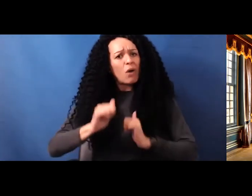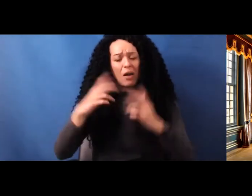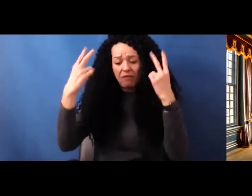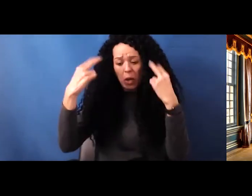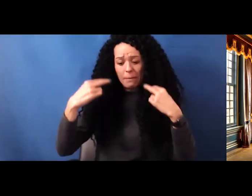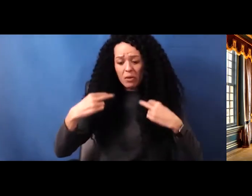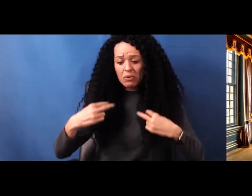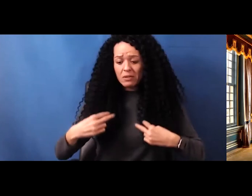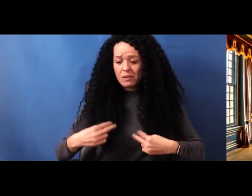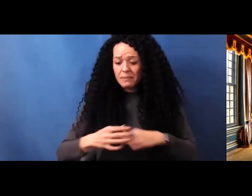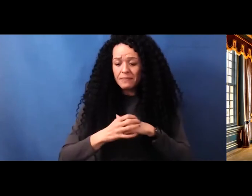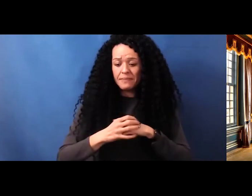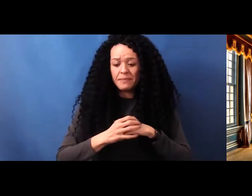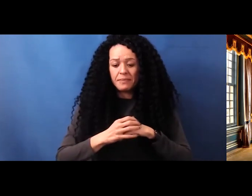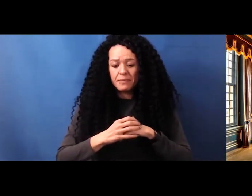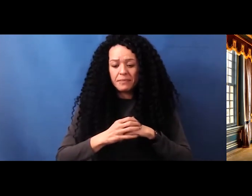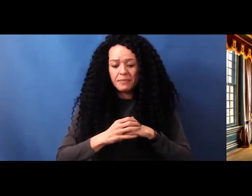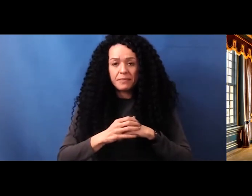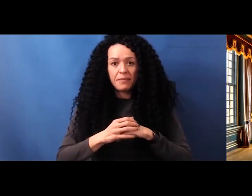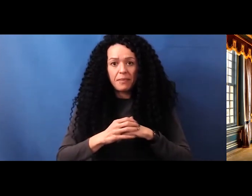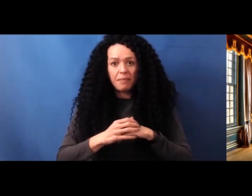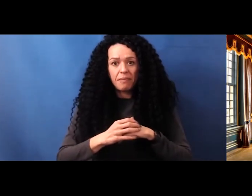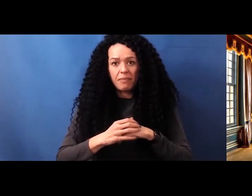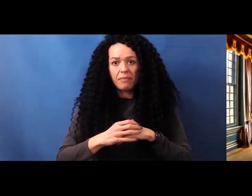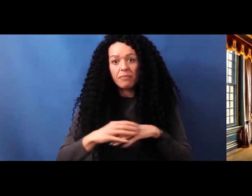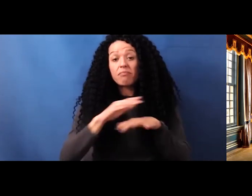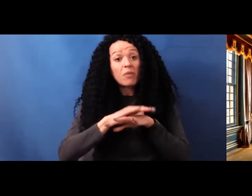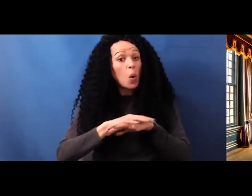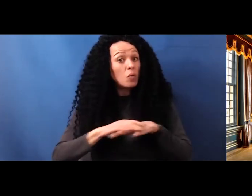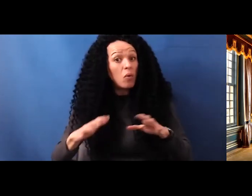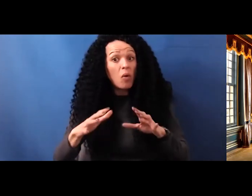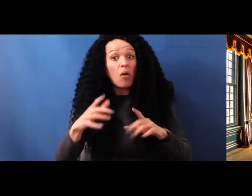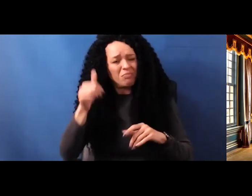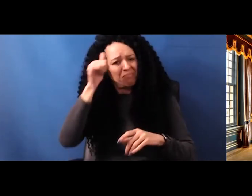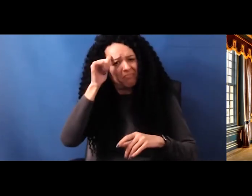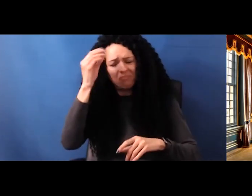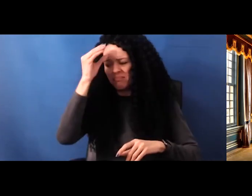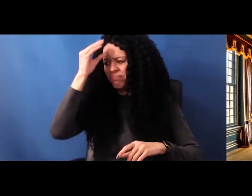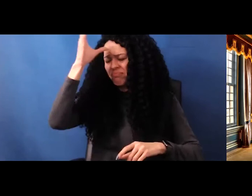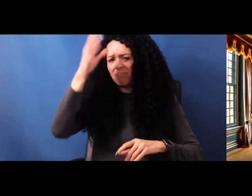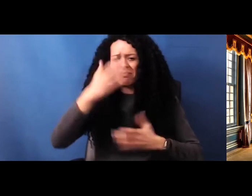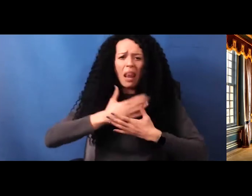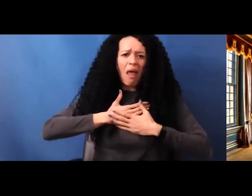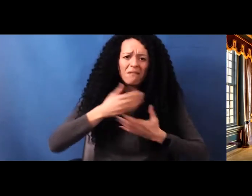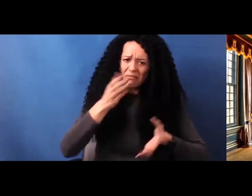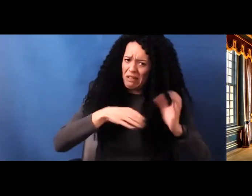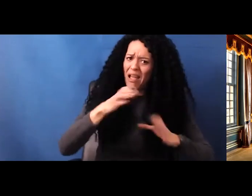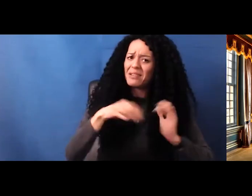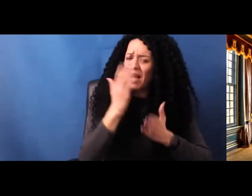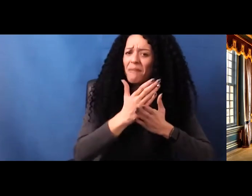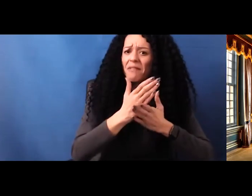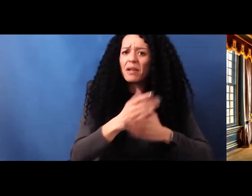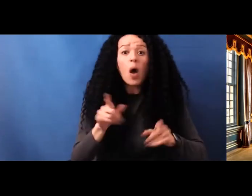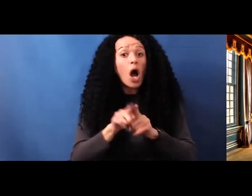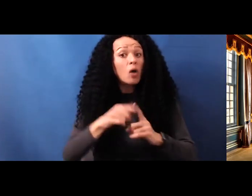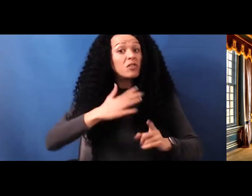appearance. Yes, the notwithstanding my love of science, I